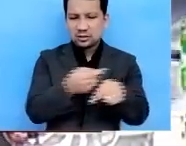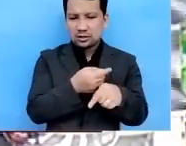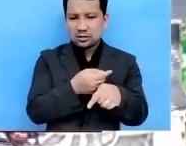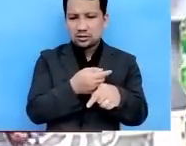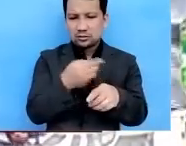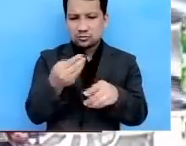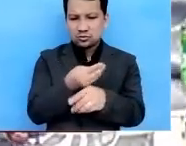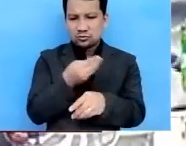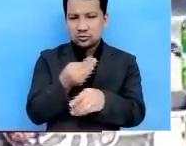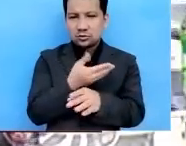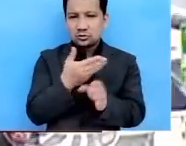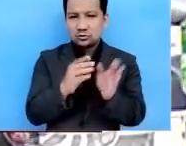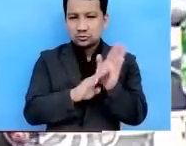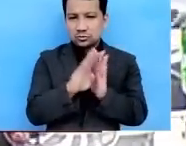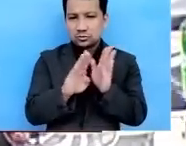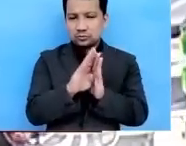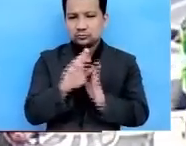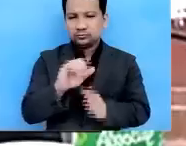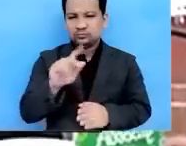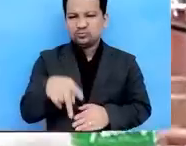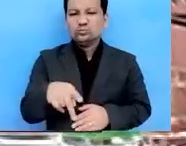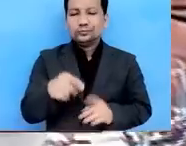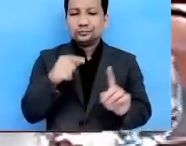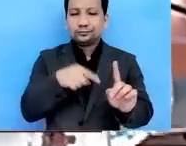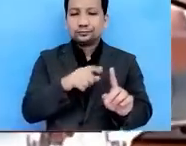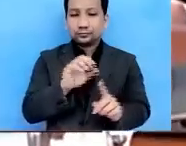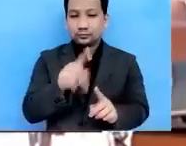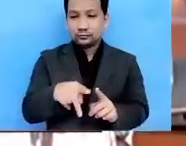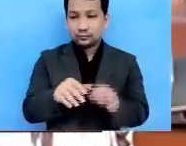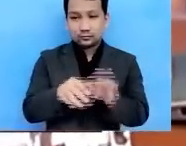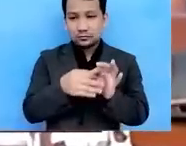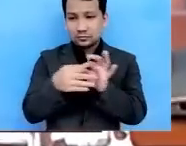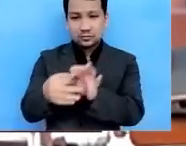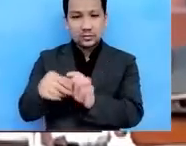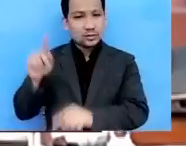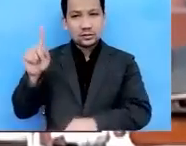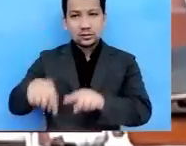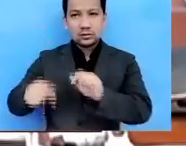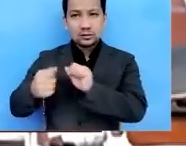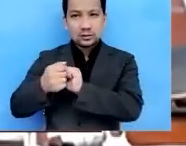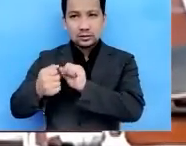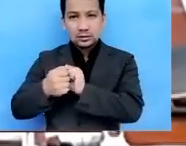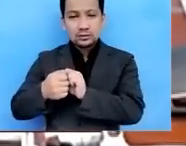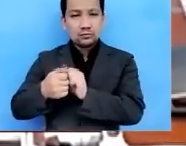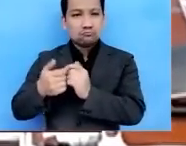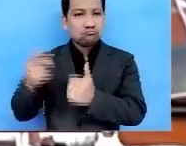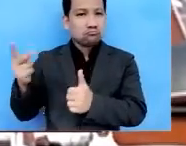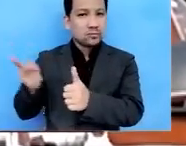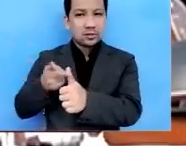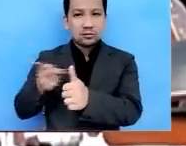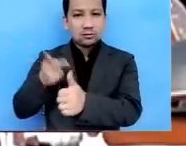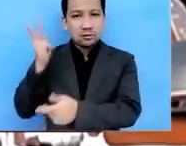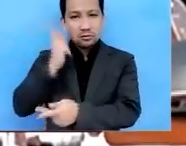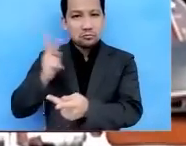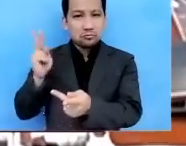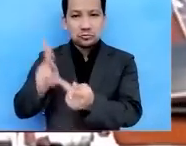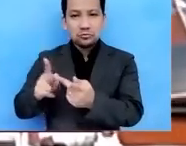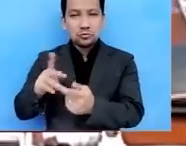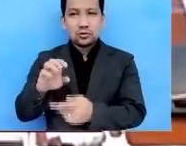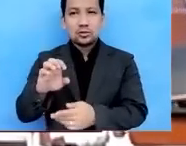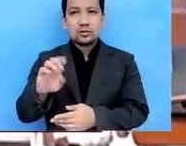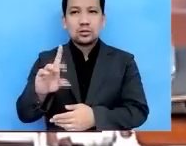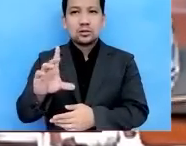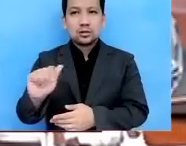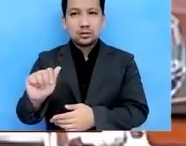that in fact modernization no longer appears to be the primordial purpose of EDCA, but instead